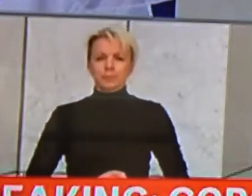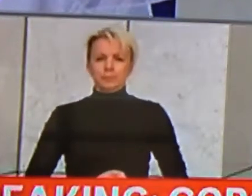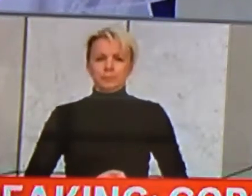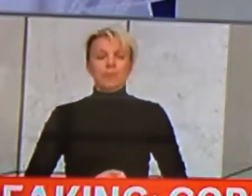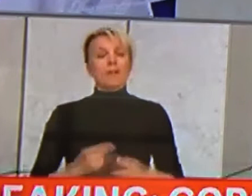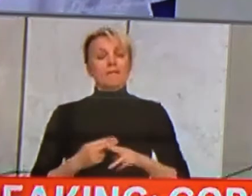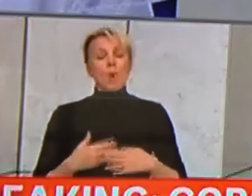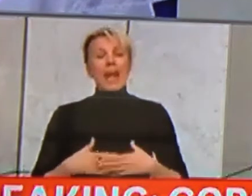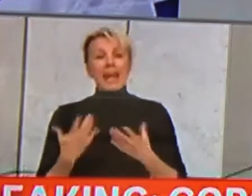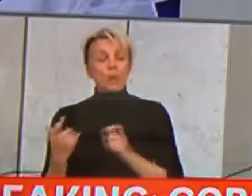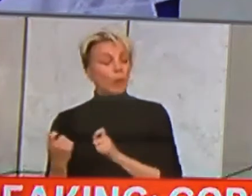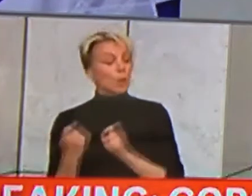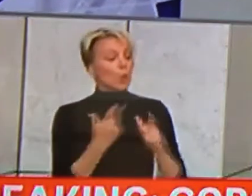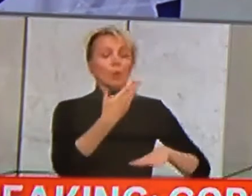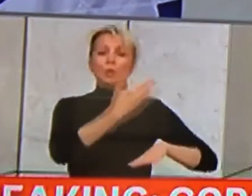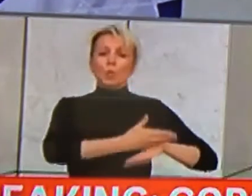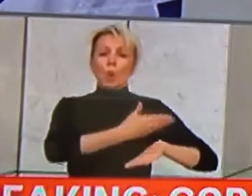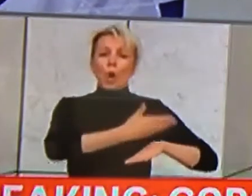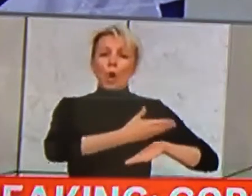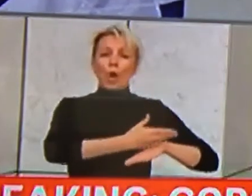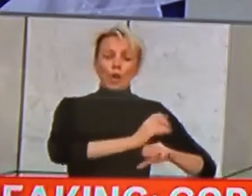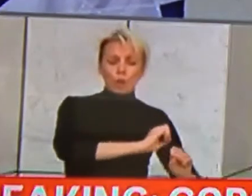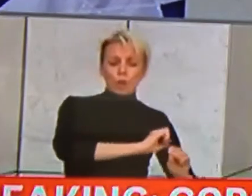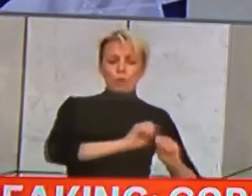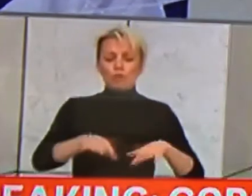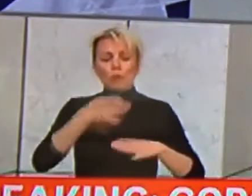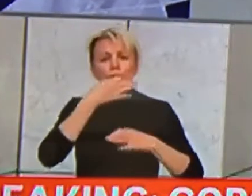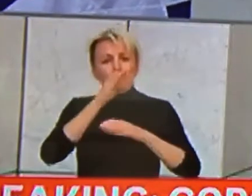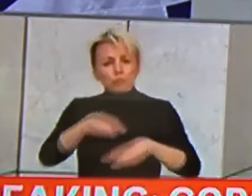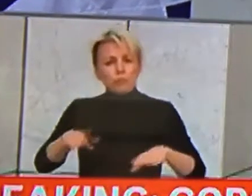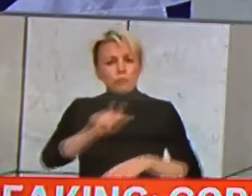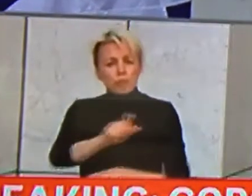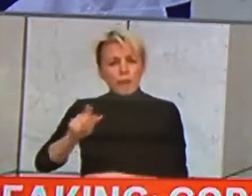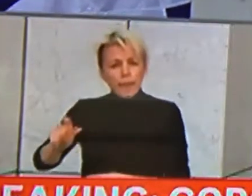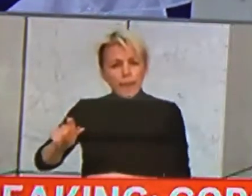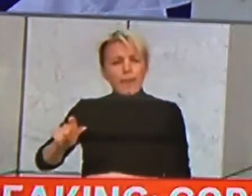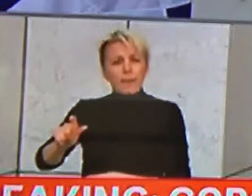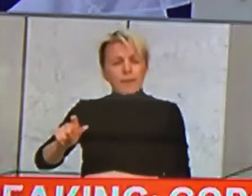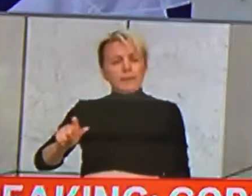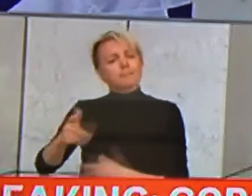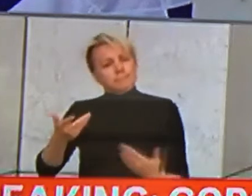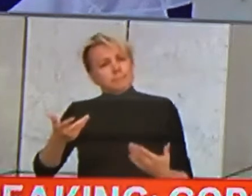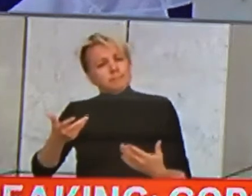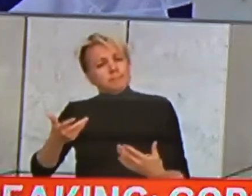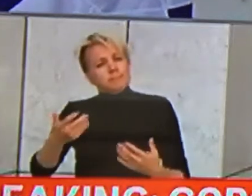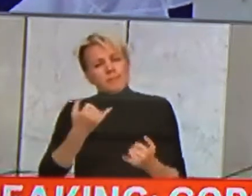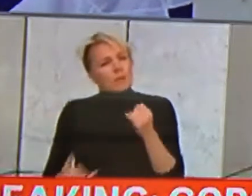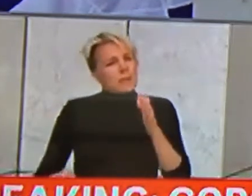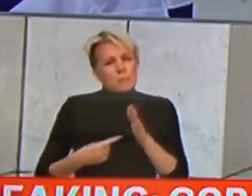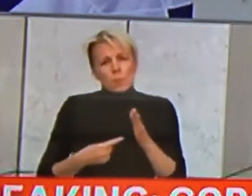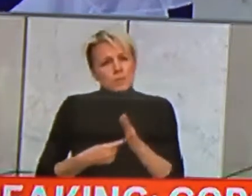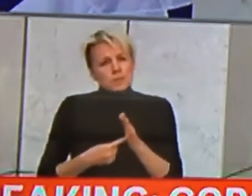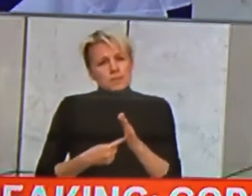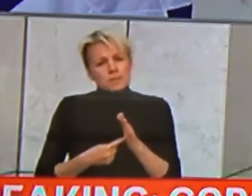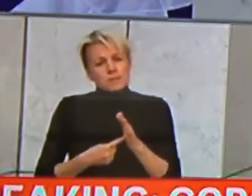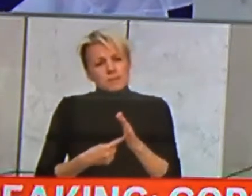work, especially, I should say, exclusively for those who are at work, as being a fundamental service that